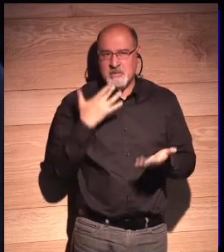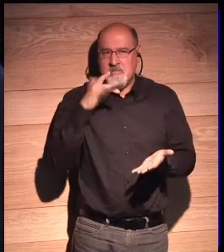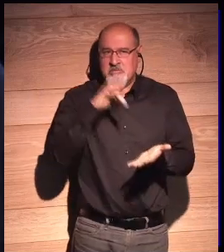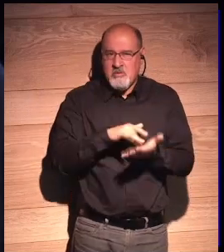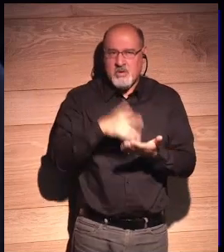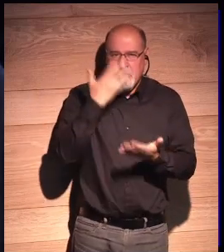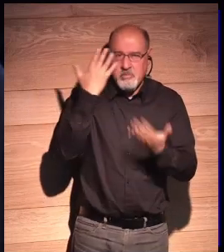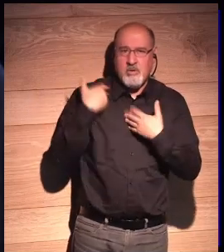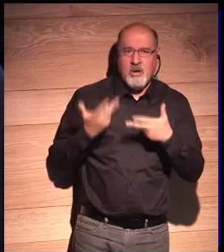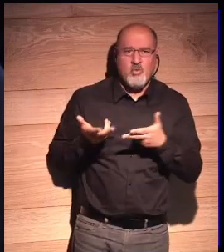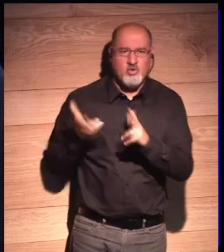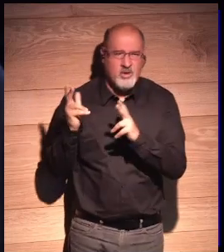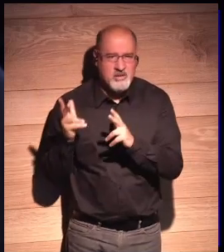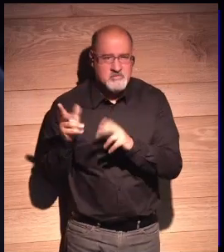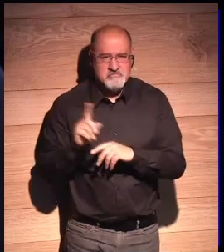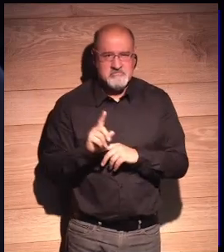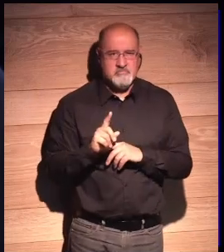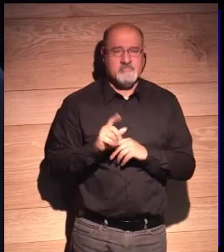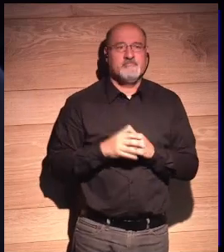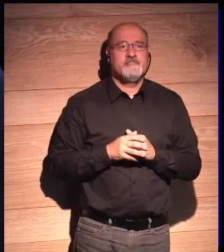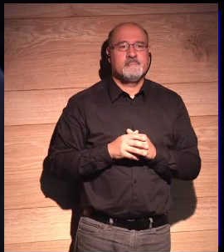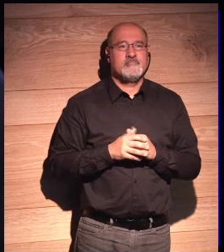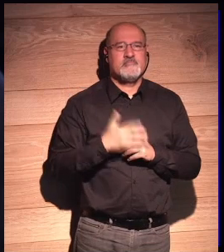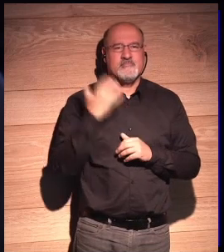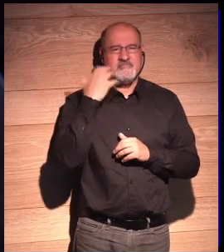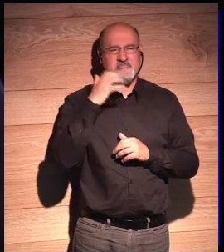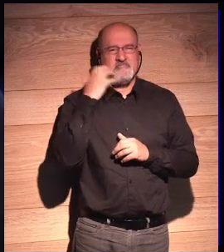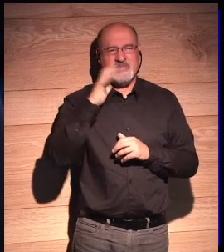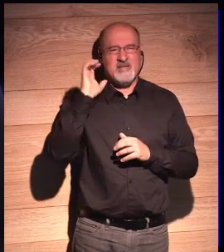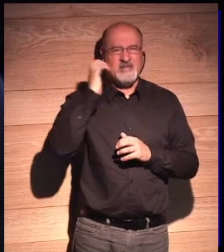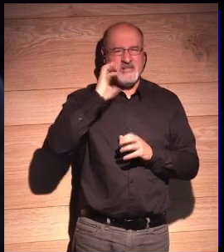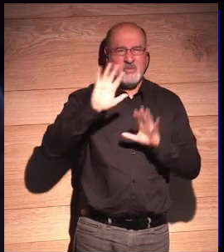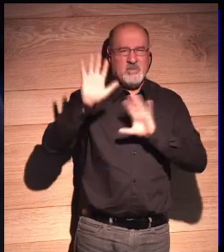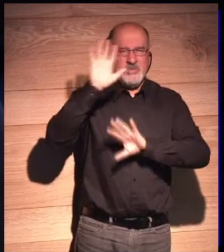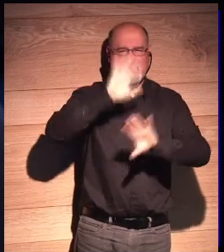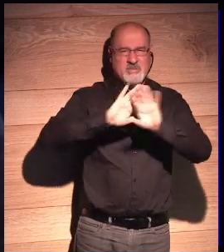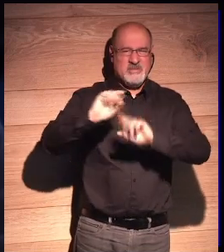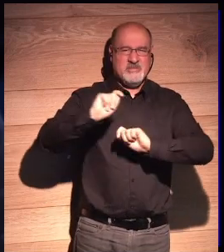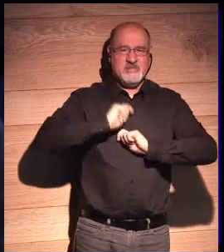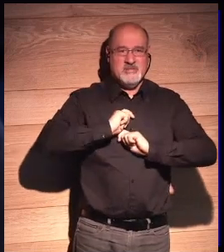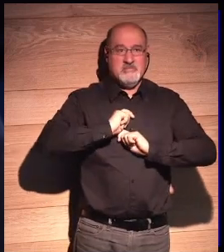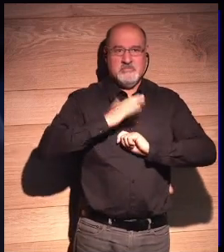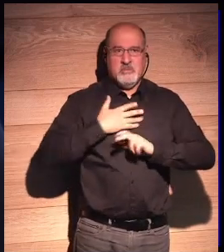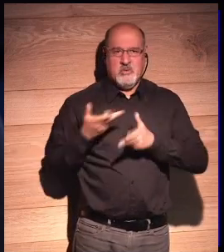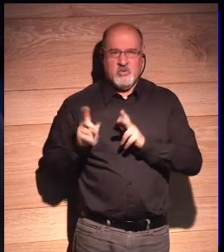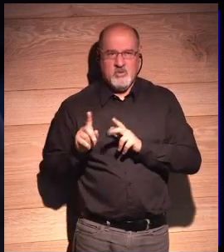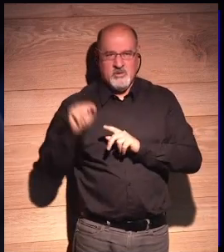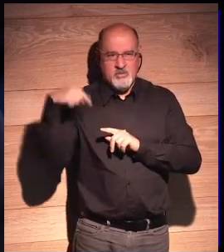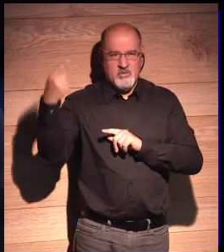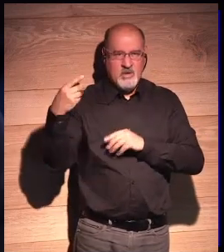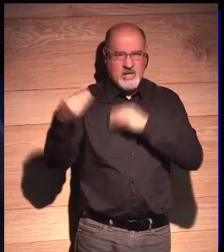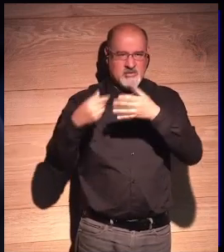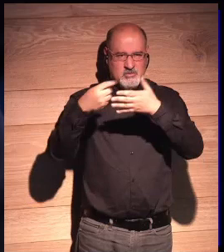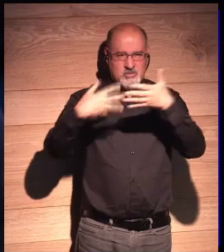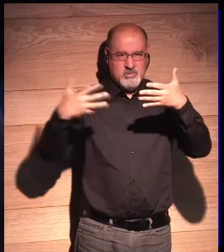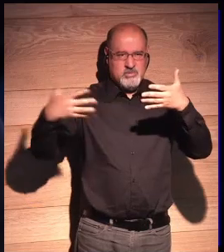It was so surreal and confusing. And I wound up, you know, somebody within like an hour